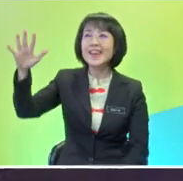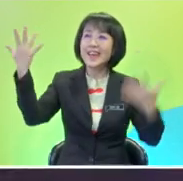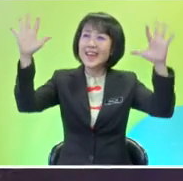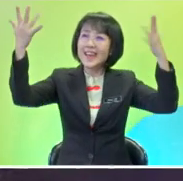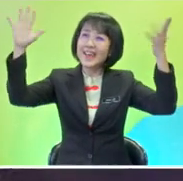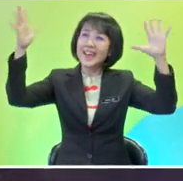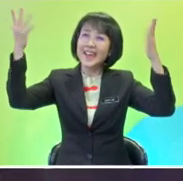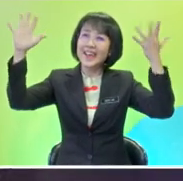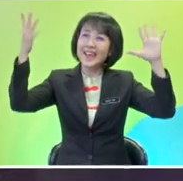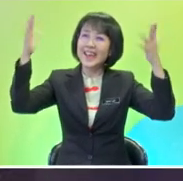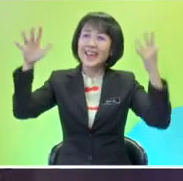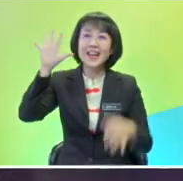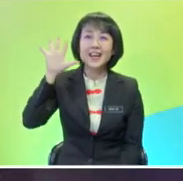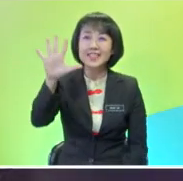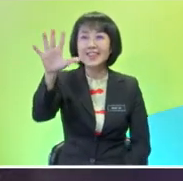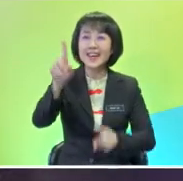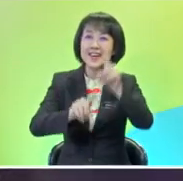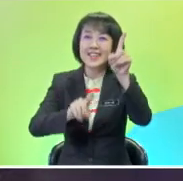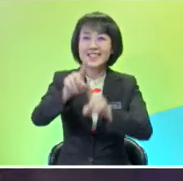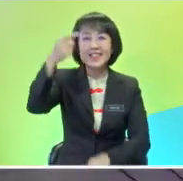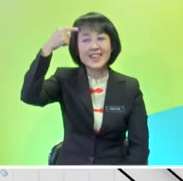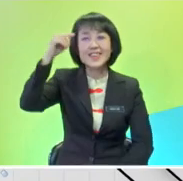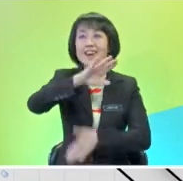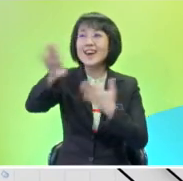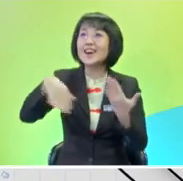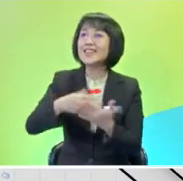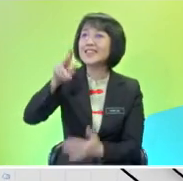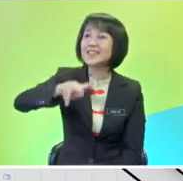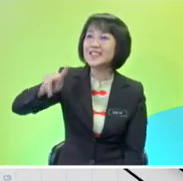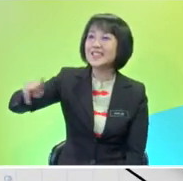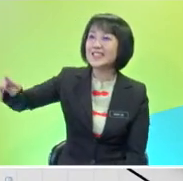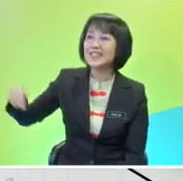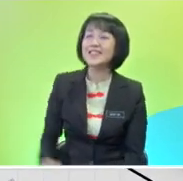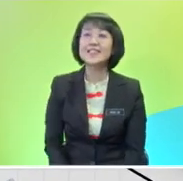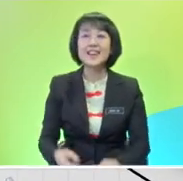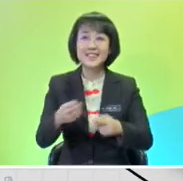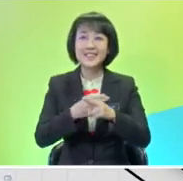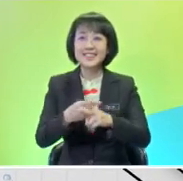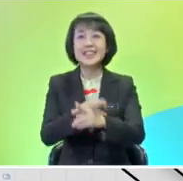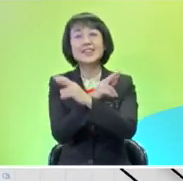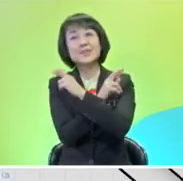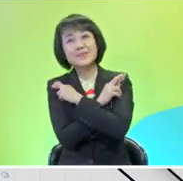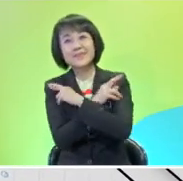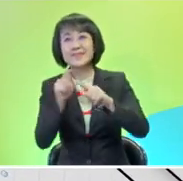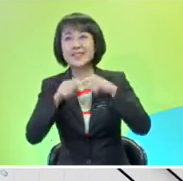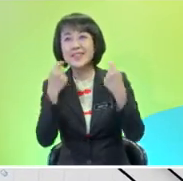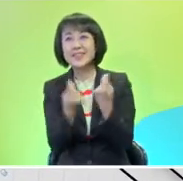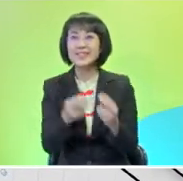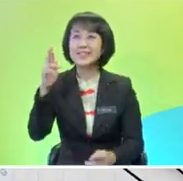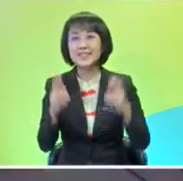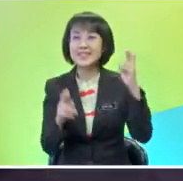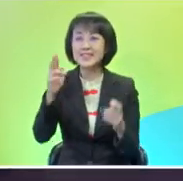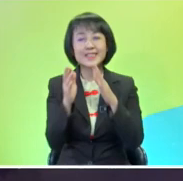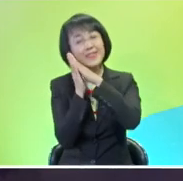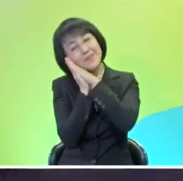Yay! Five stars for all of you. 5 stars for everybody. We will take a short break because Team Robot needs to take a short nap.